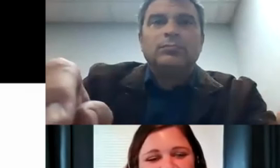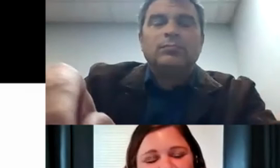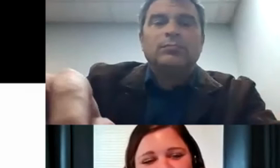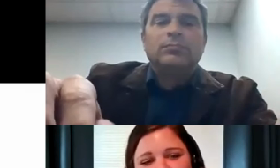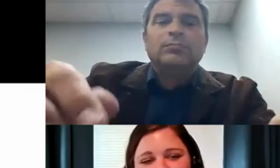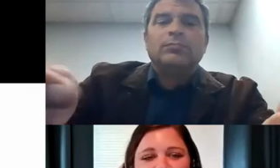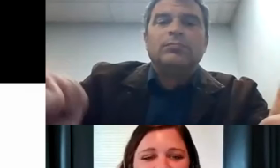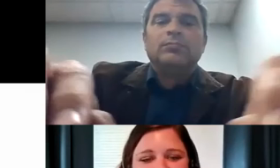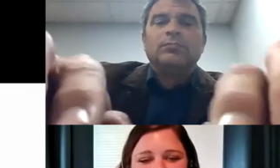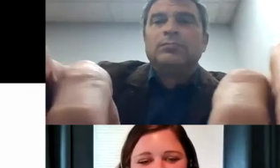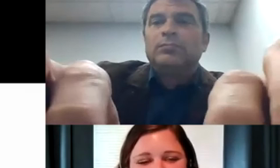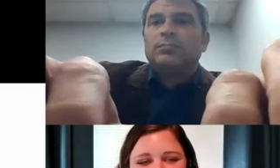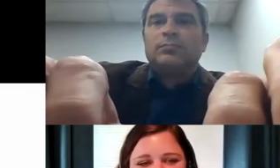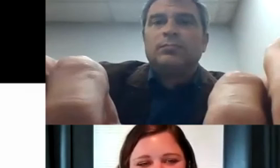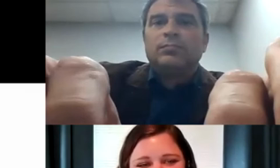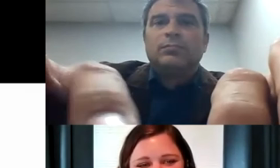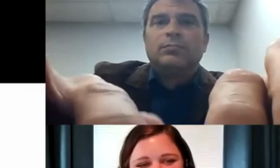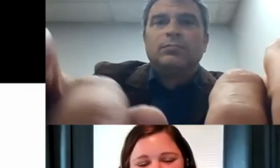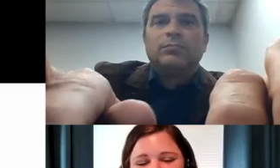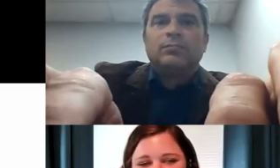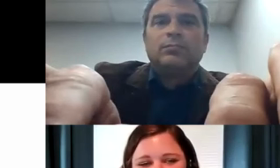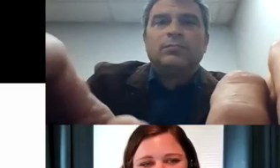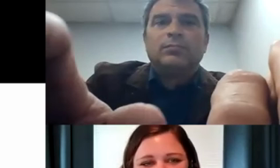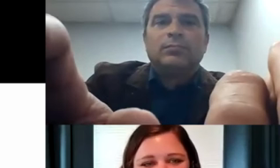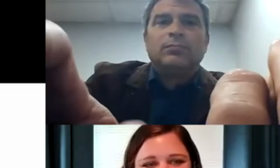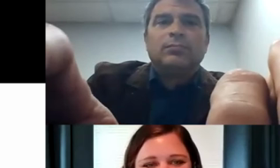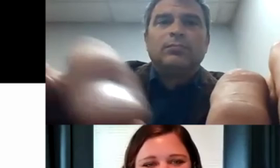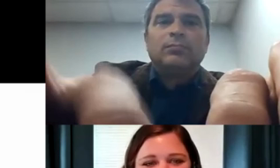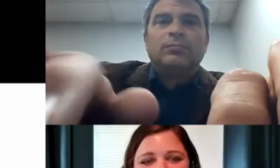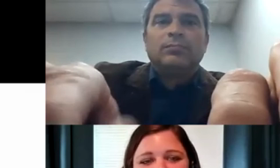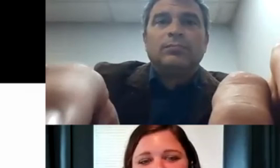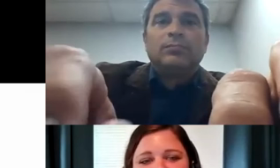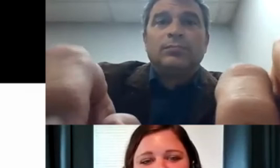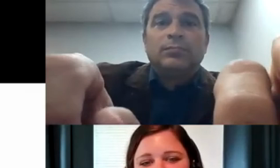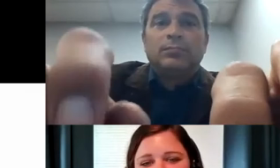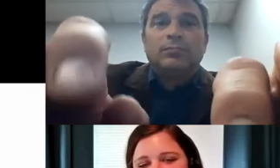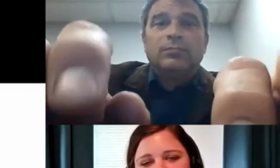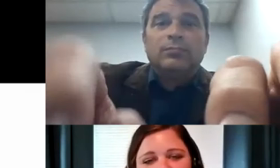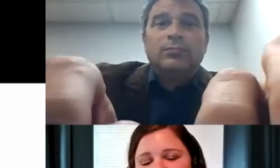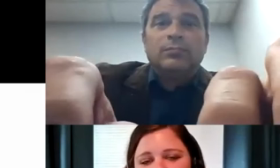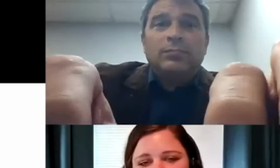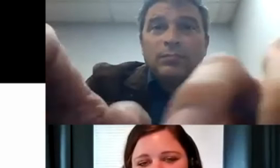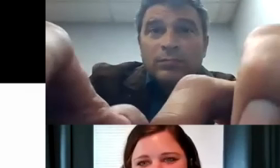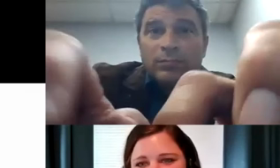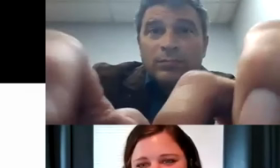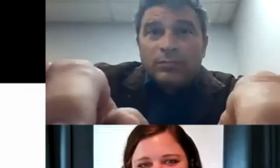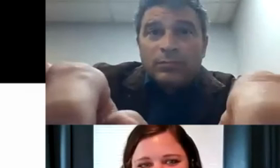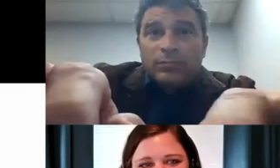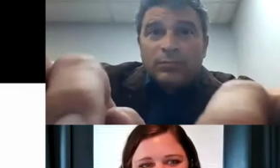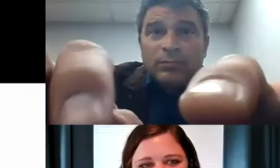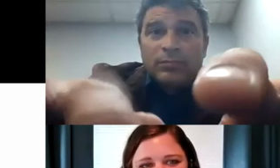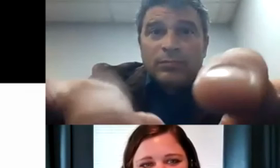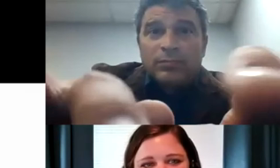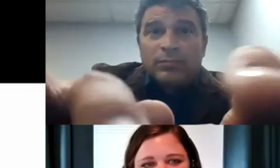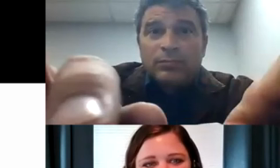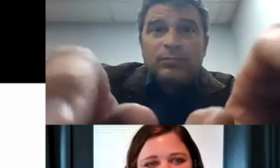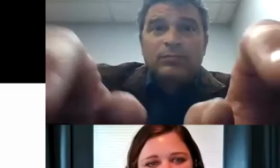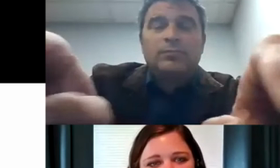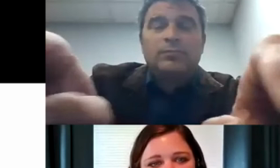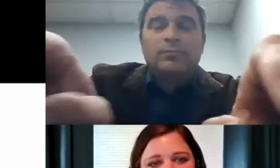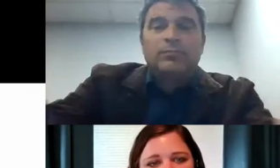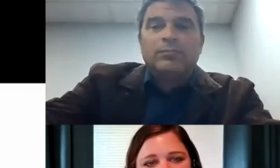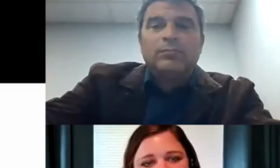Mike can just go back to back so we can launch our poll. But just if you had one piece of advice that you could